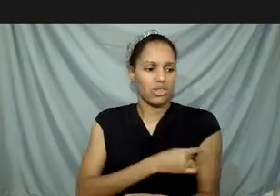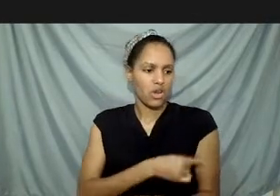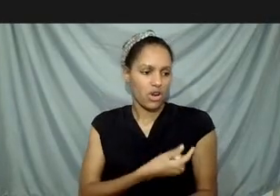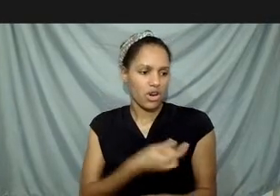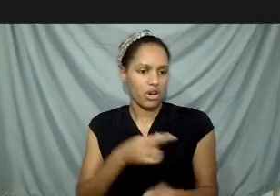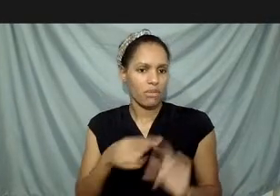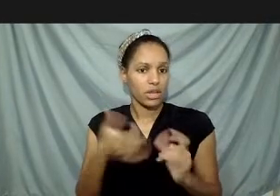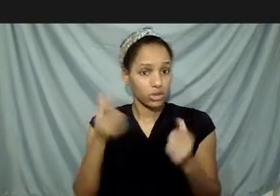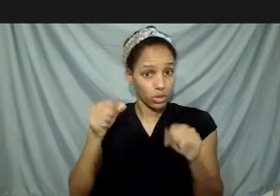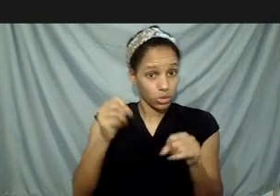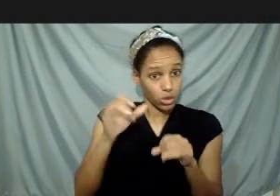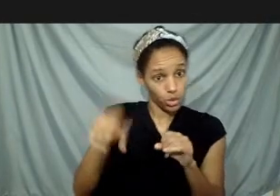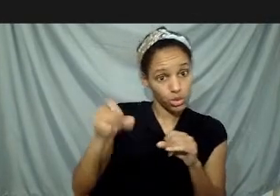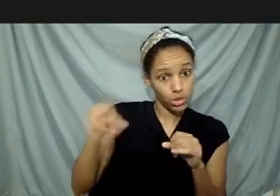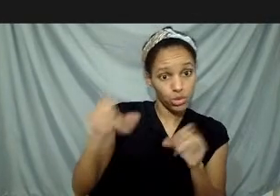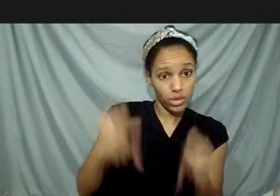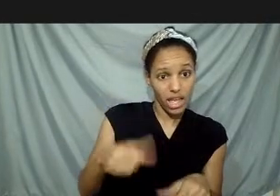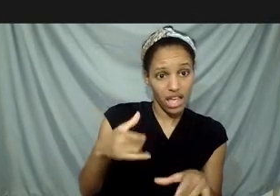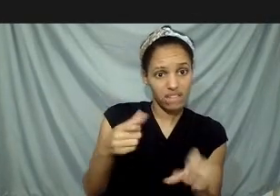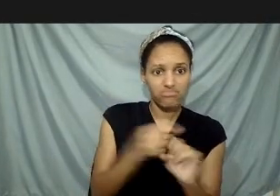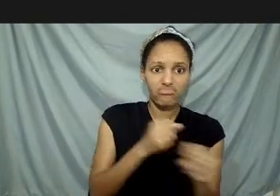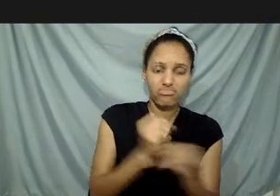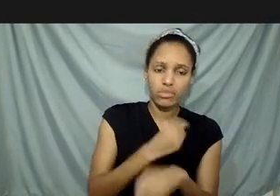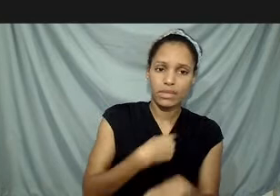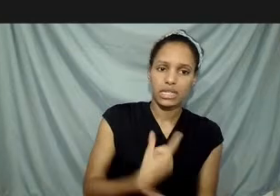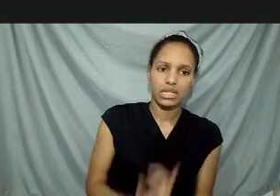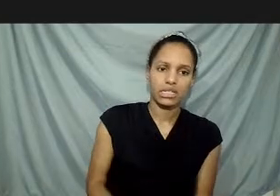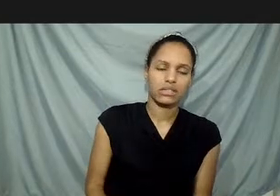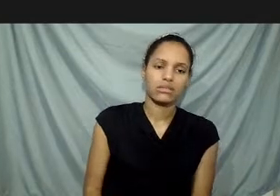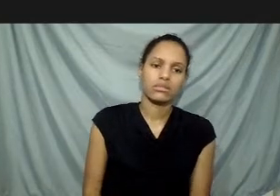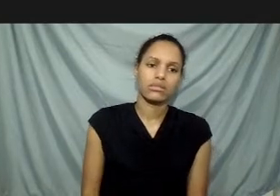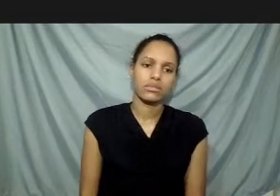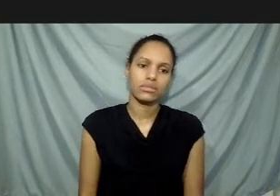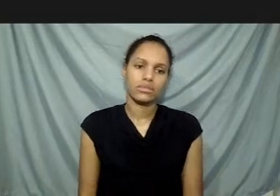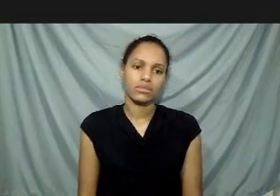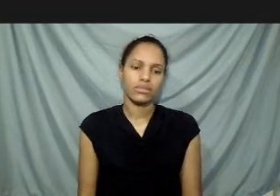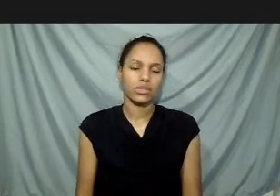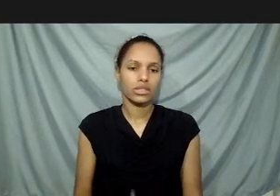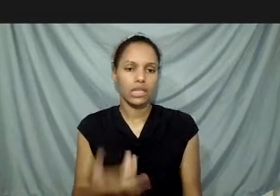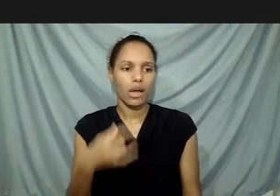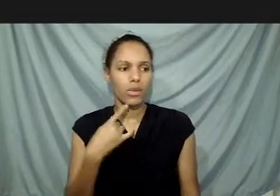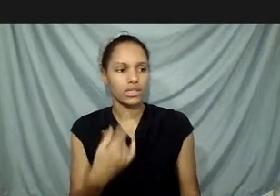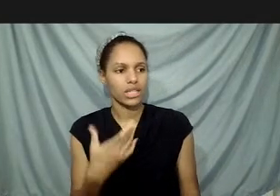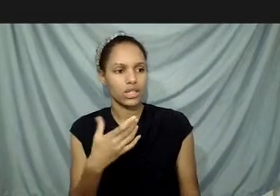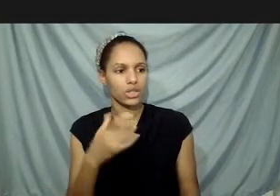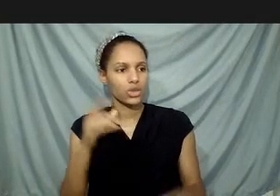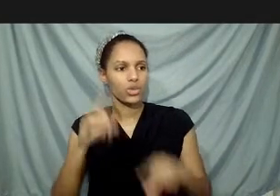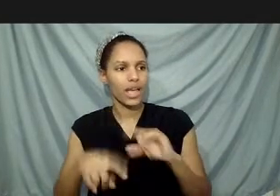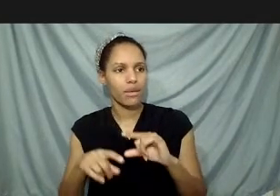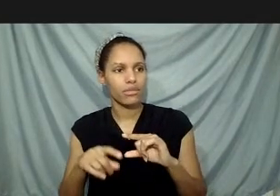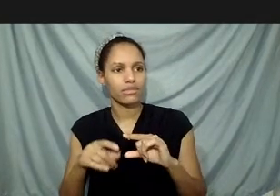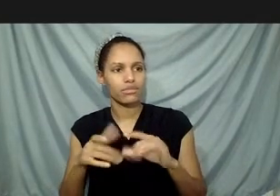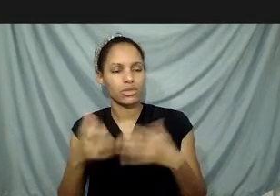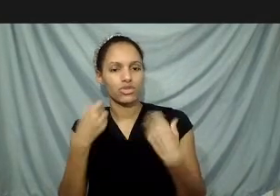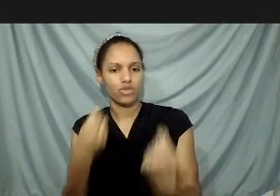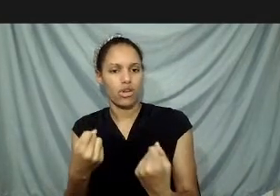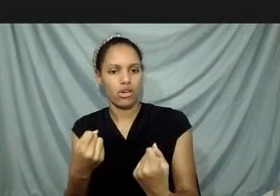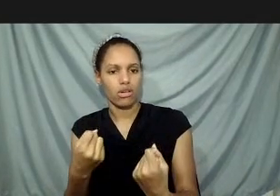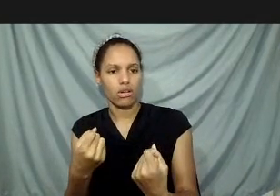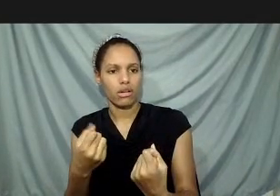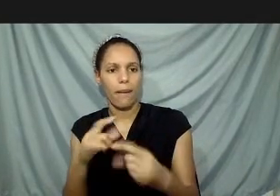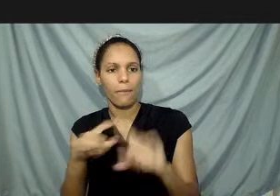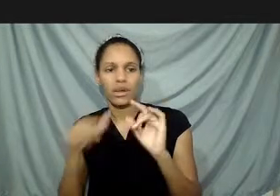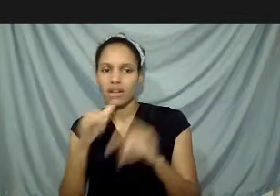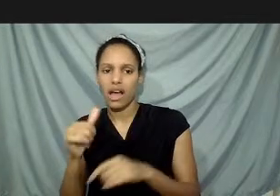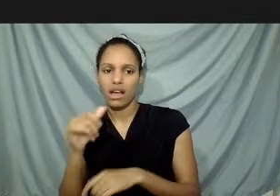should make clear that strength is not. You can't be strong and not be vulnerable. In my understanding of